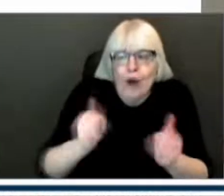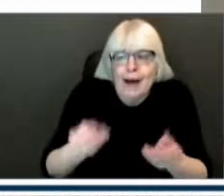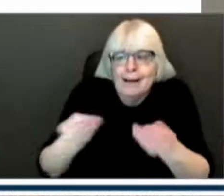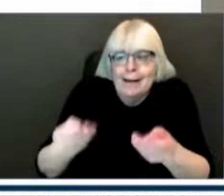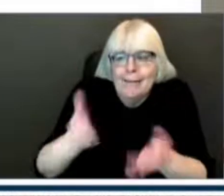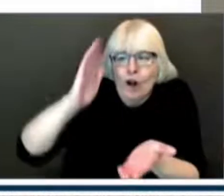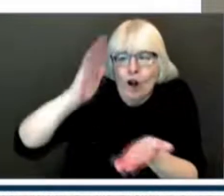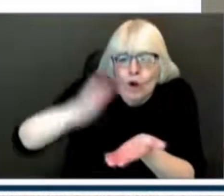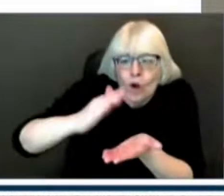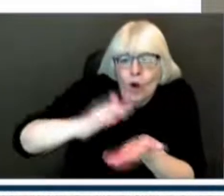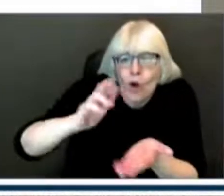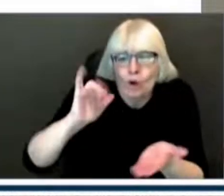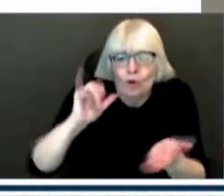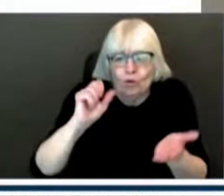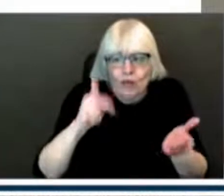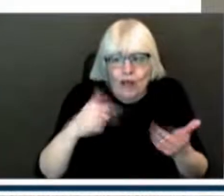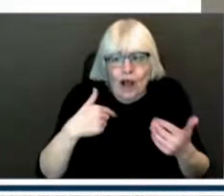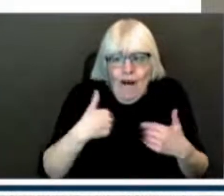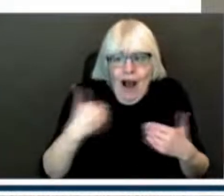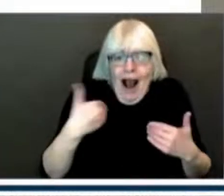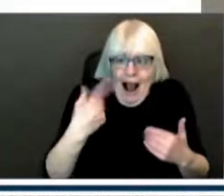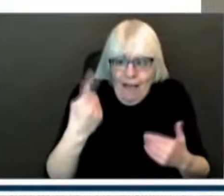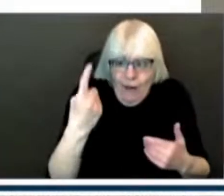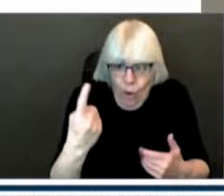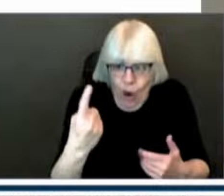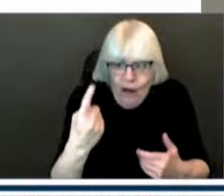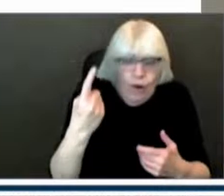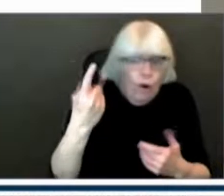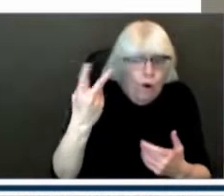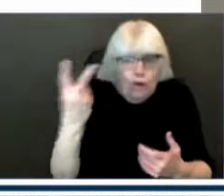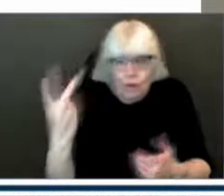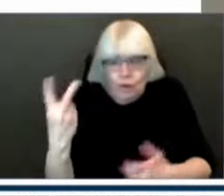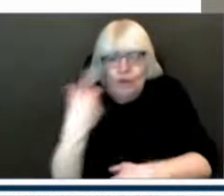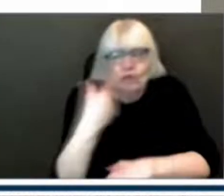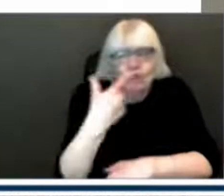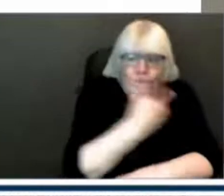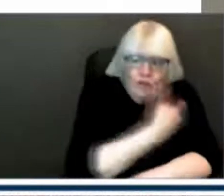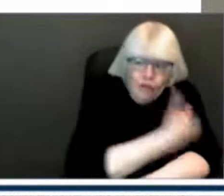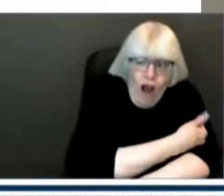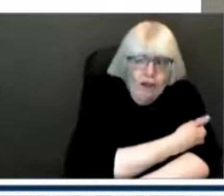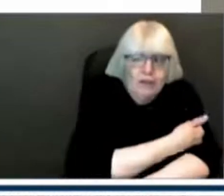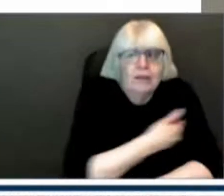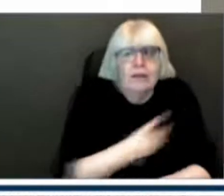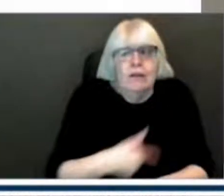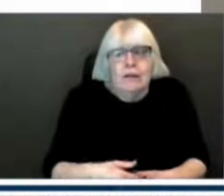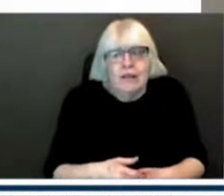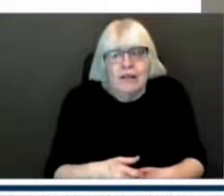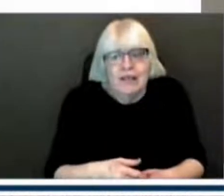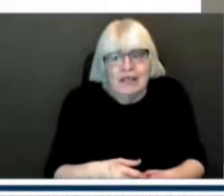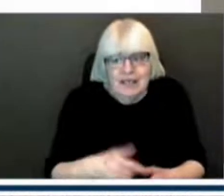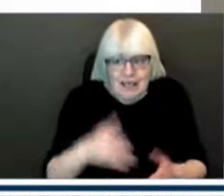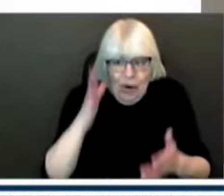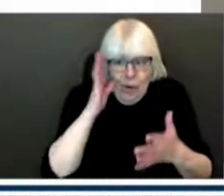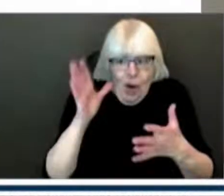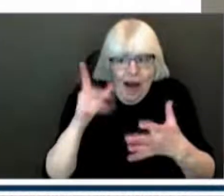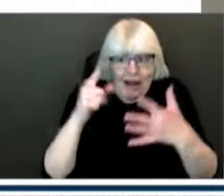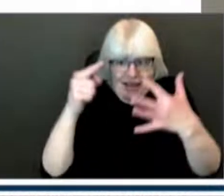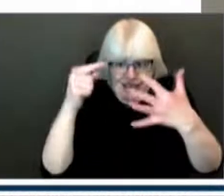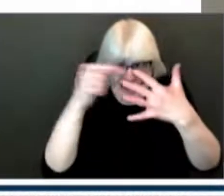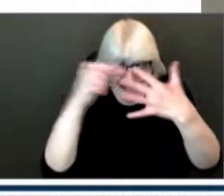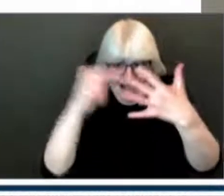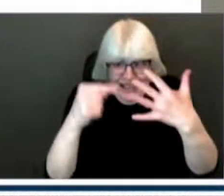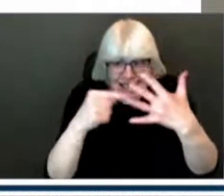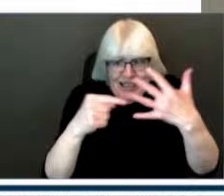But if your child does not fall into one of the above groups I listed, and you still want to have them give them a